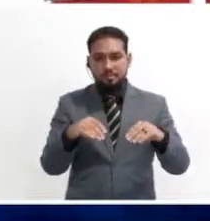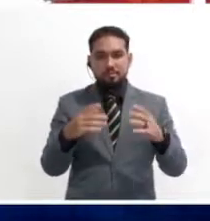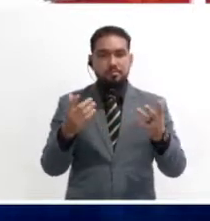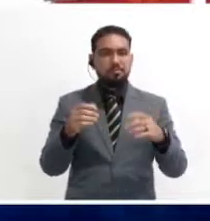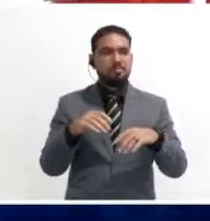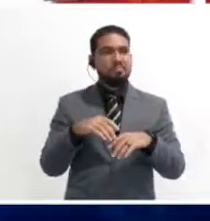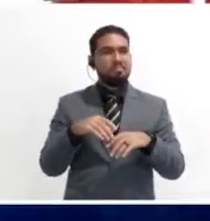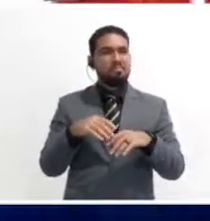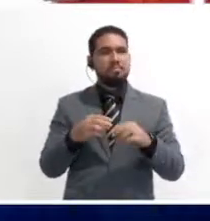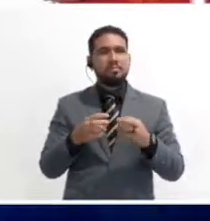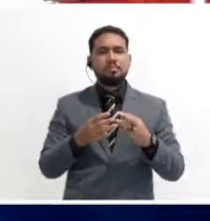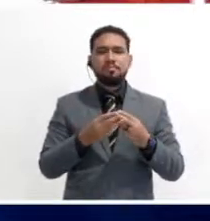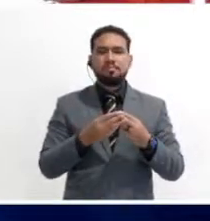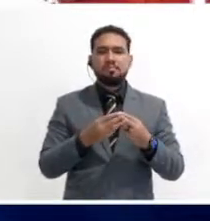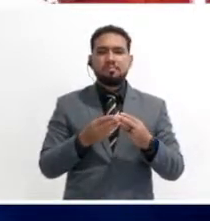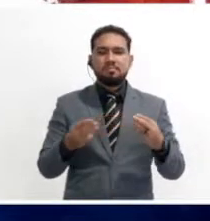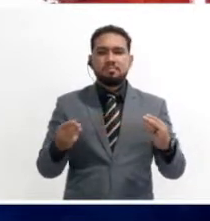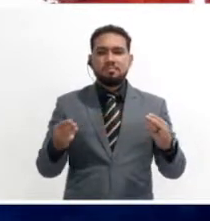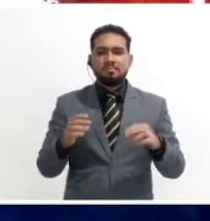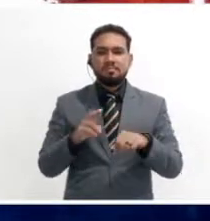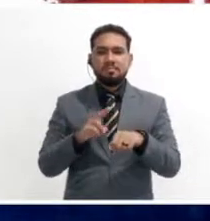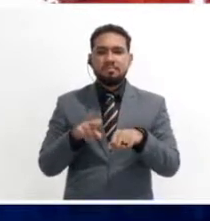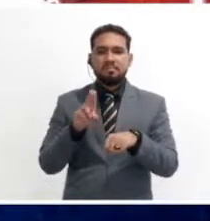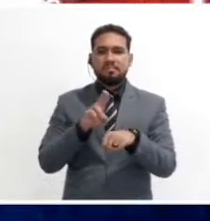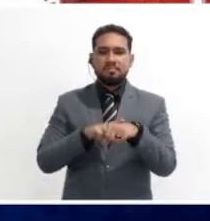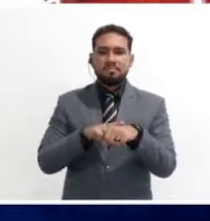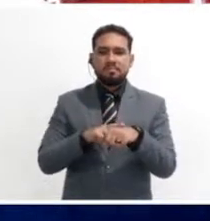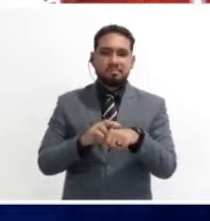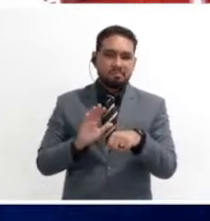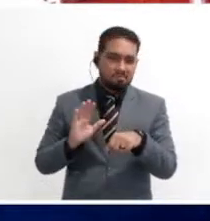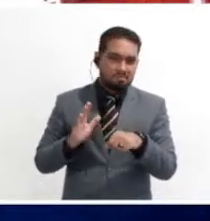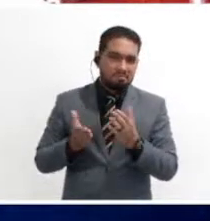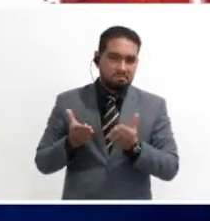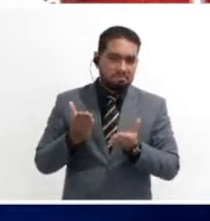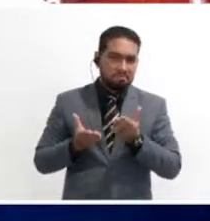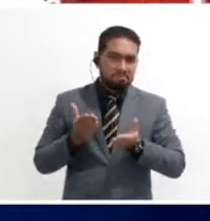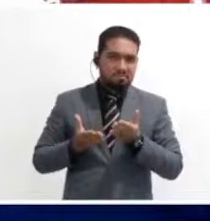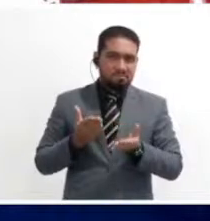fillers can be sprayed, or we can use wire bonds.